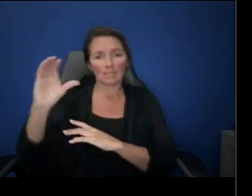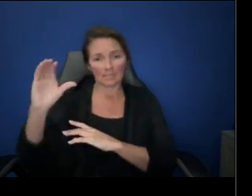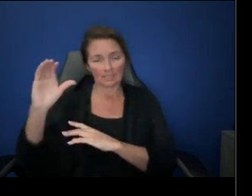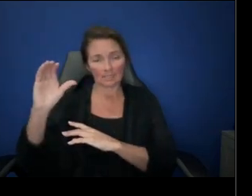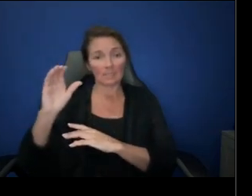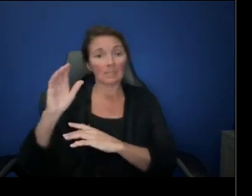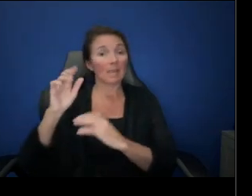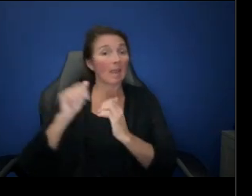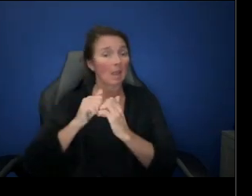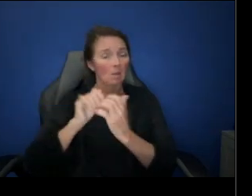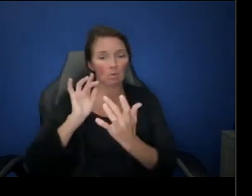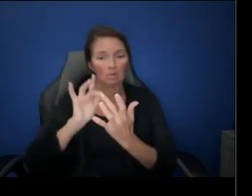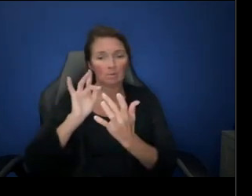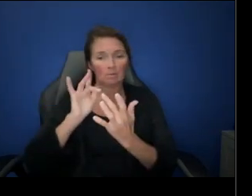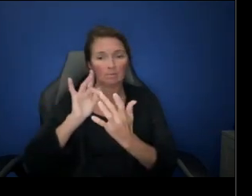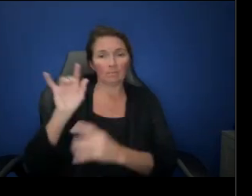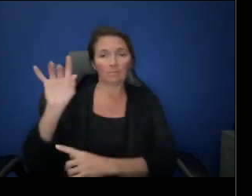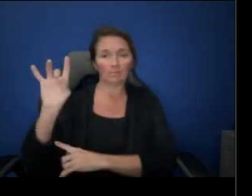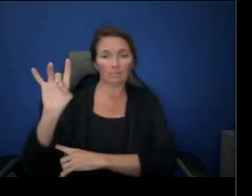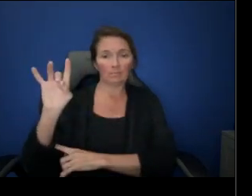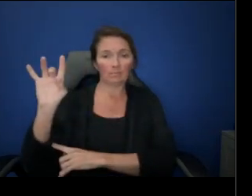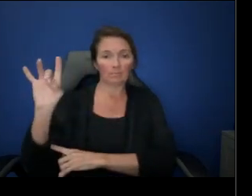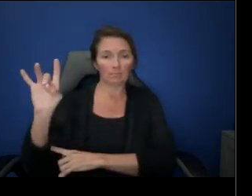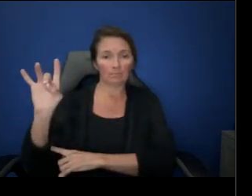by calling